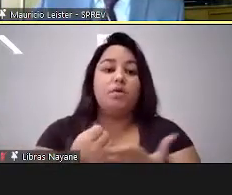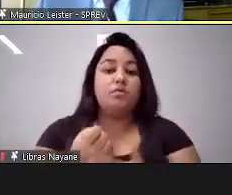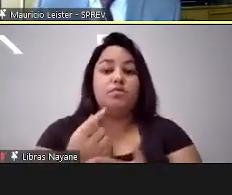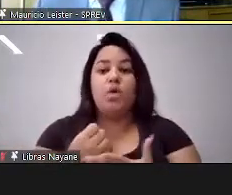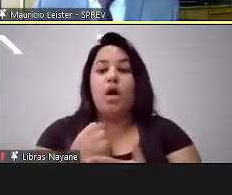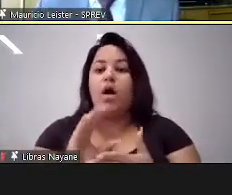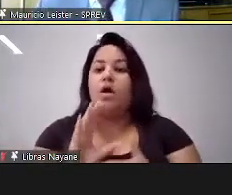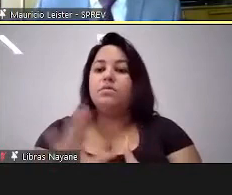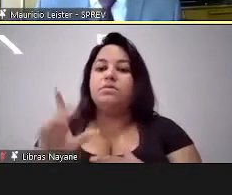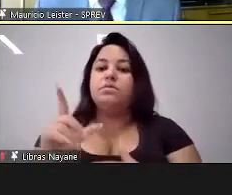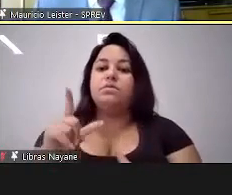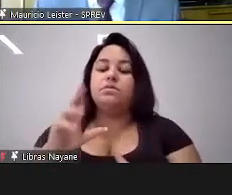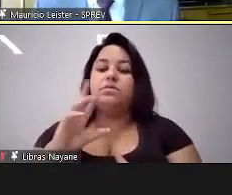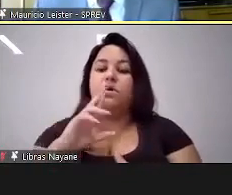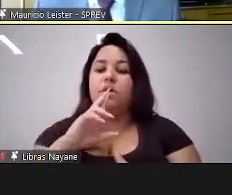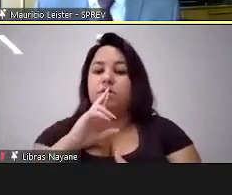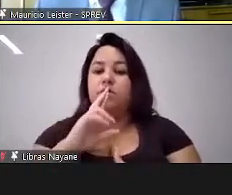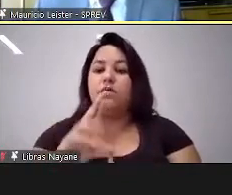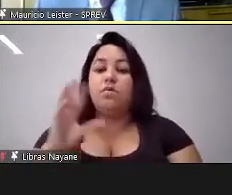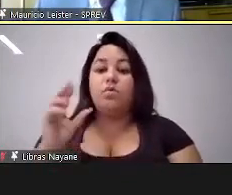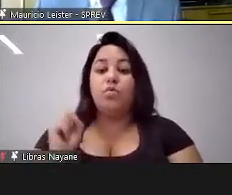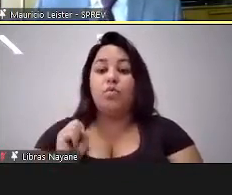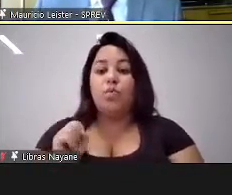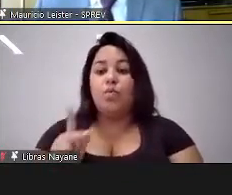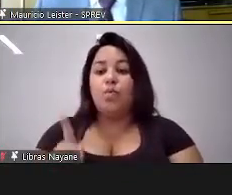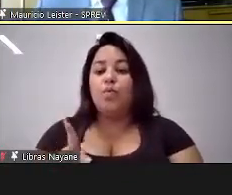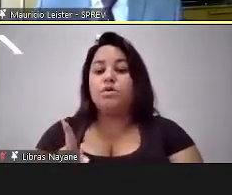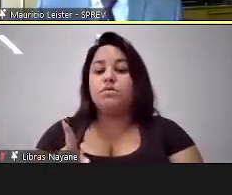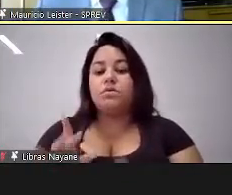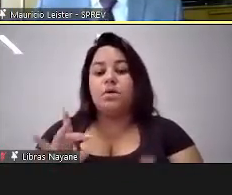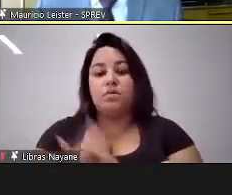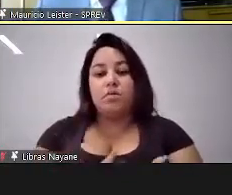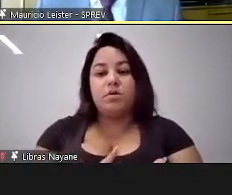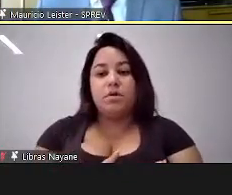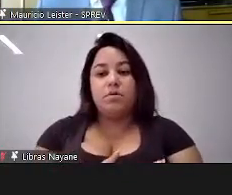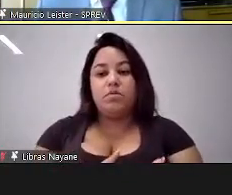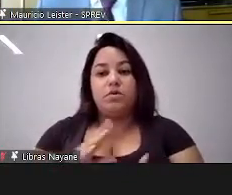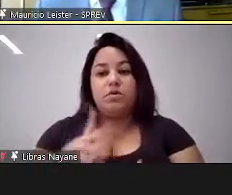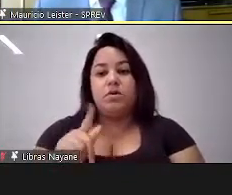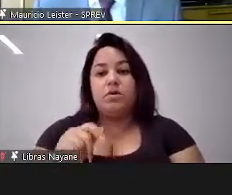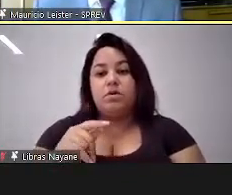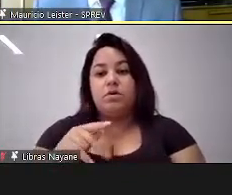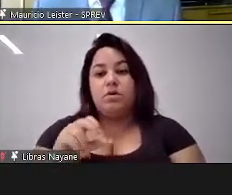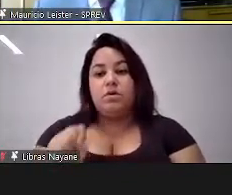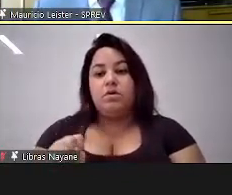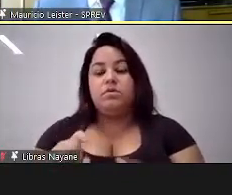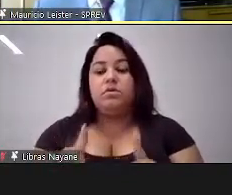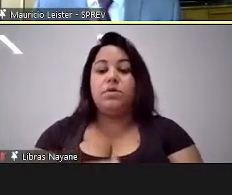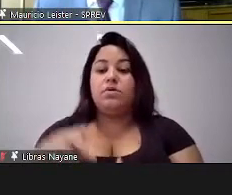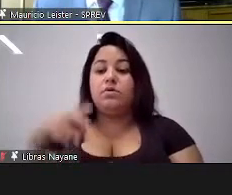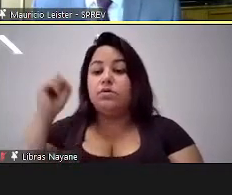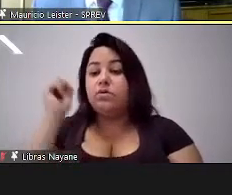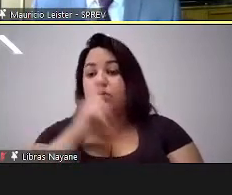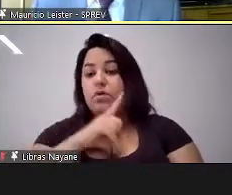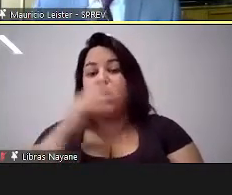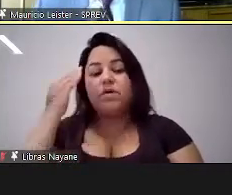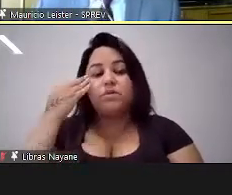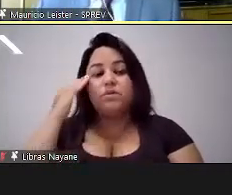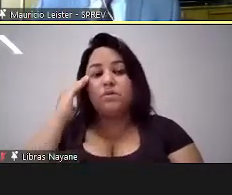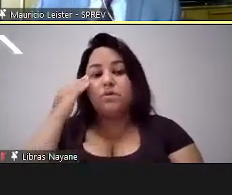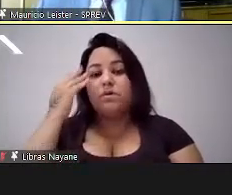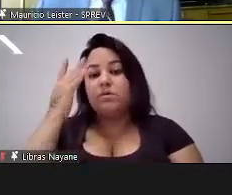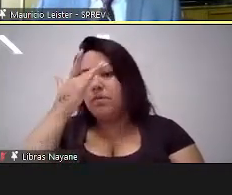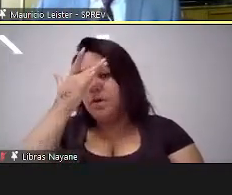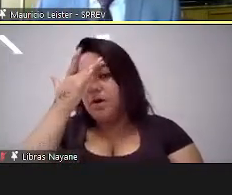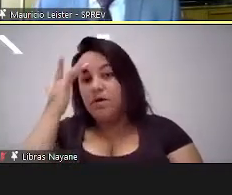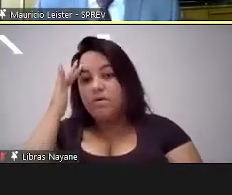It's we are going to only see the results of this throughout the time,